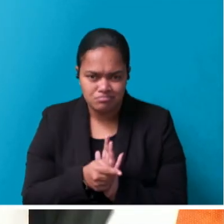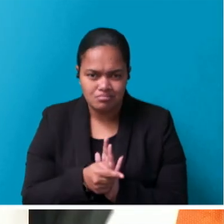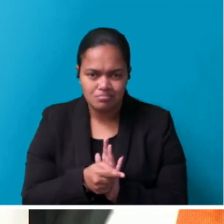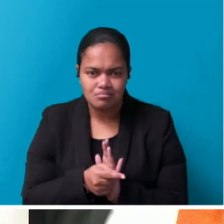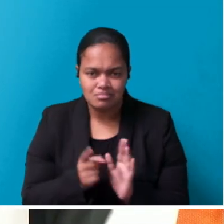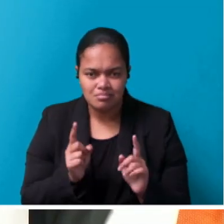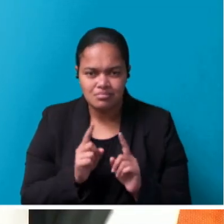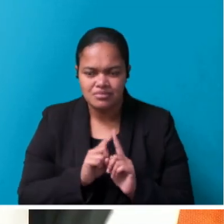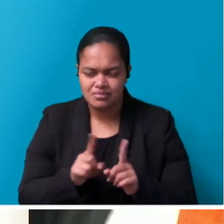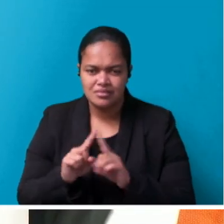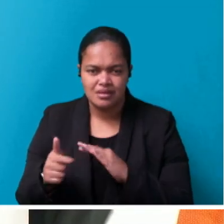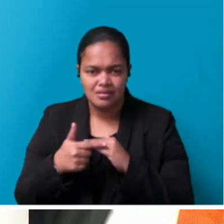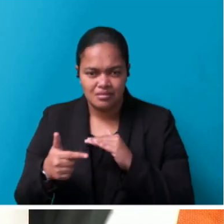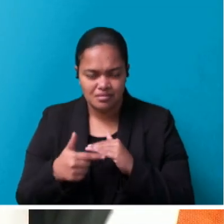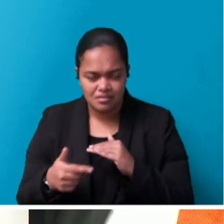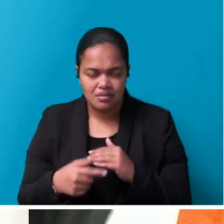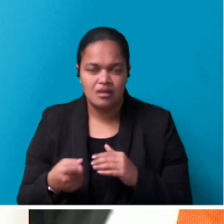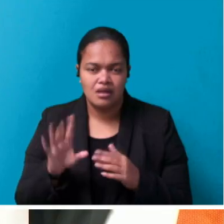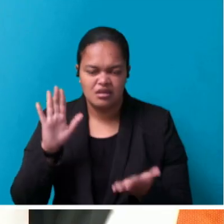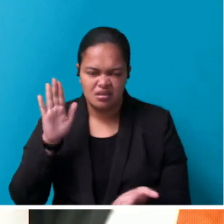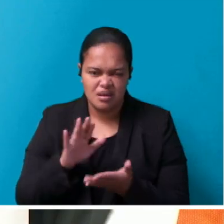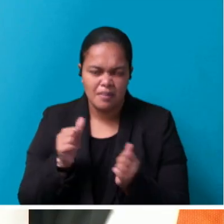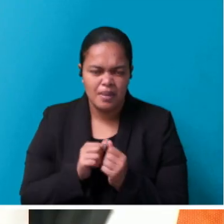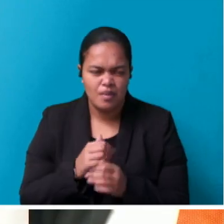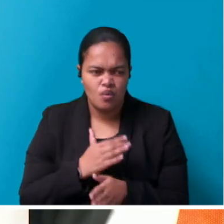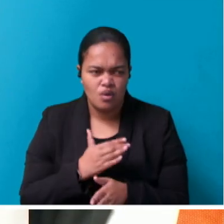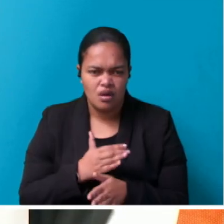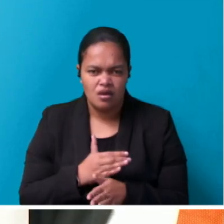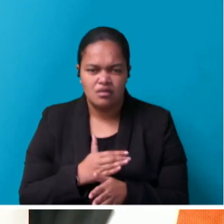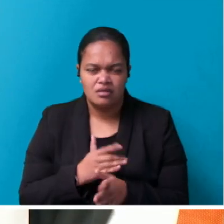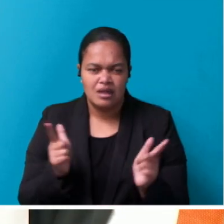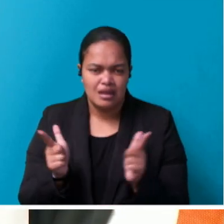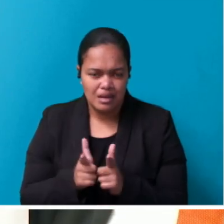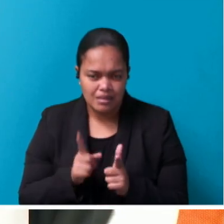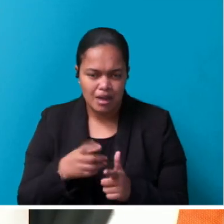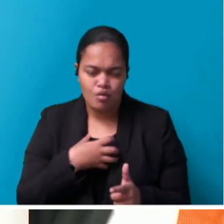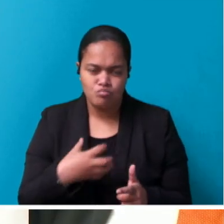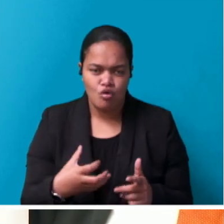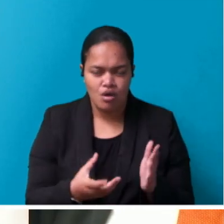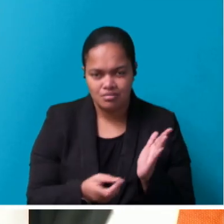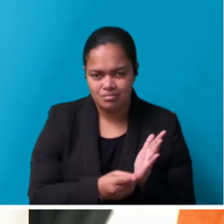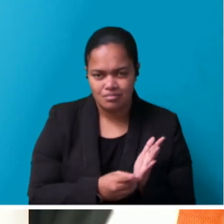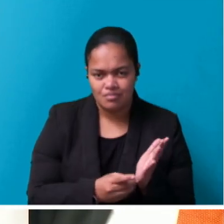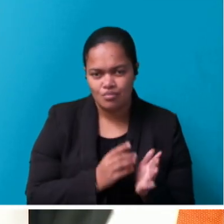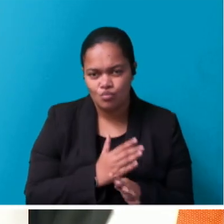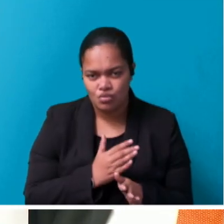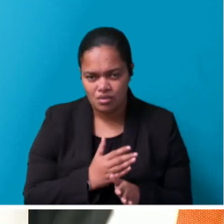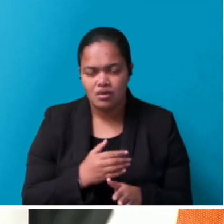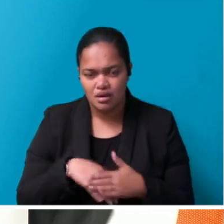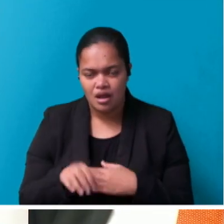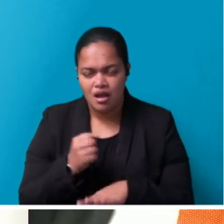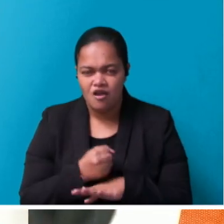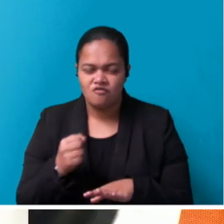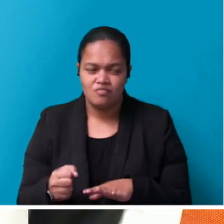various stages, reducing paperwork, and enhancing coordination between government agencies.